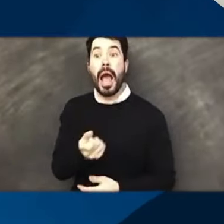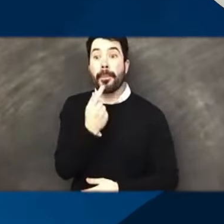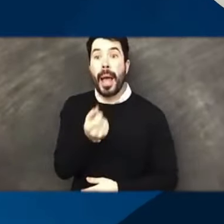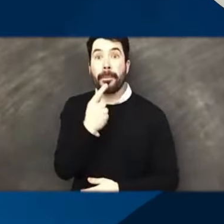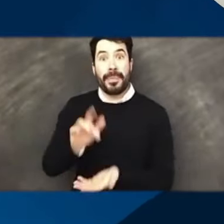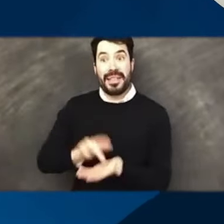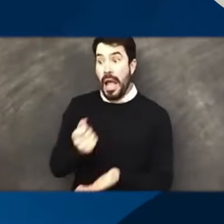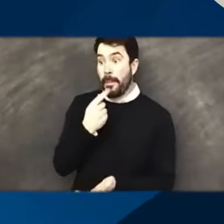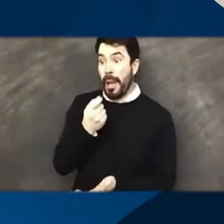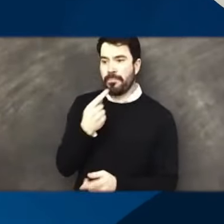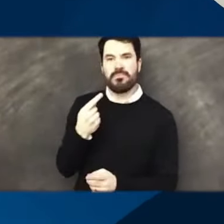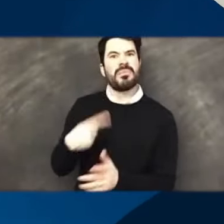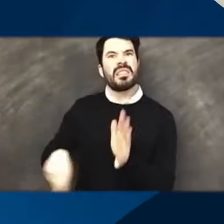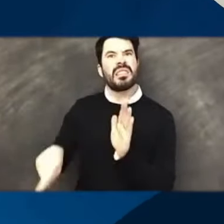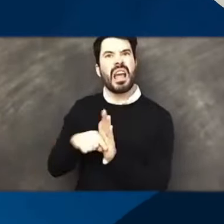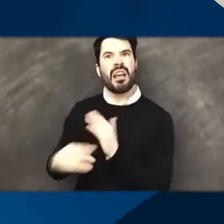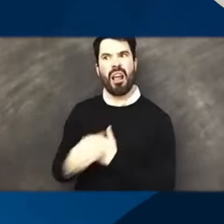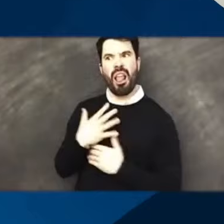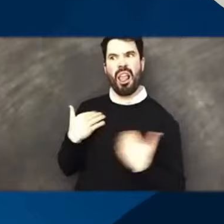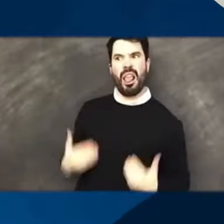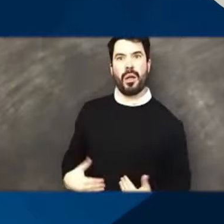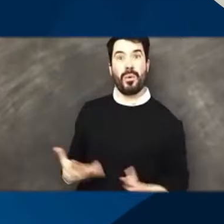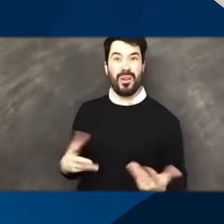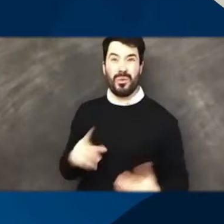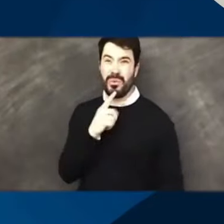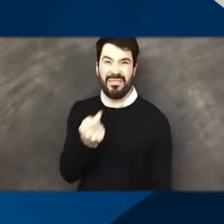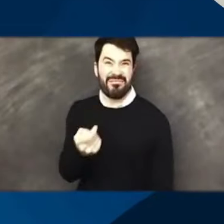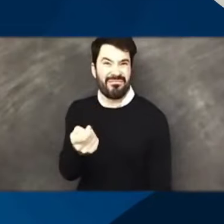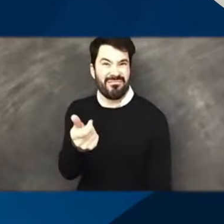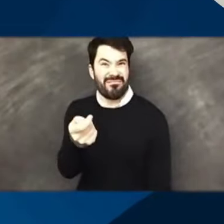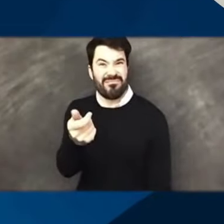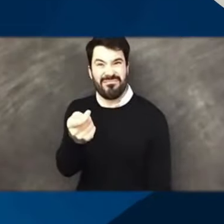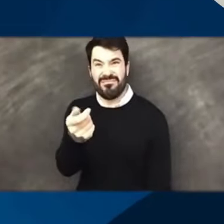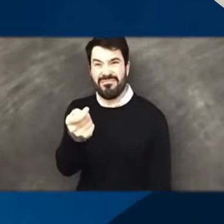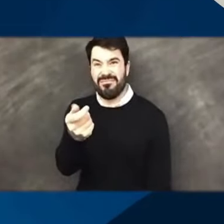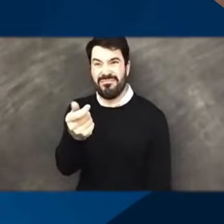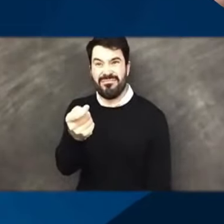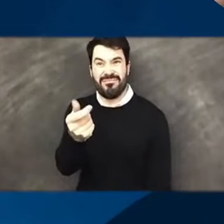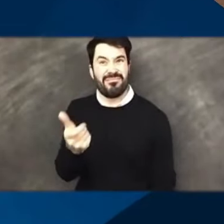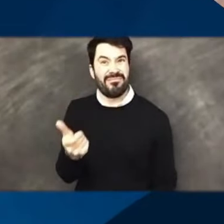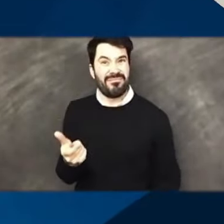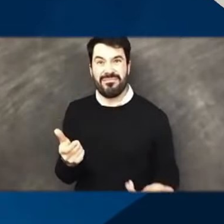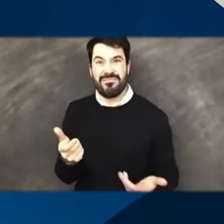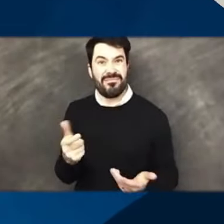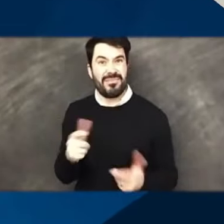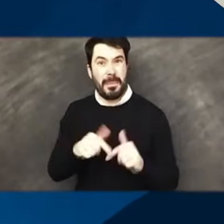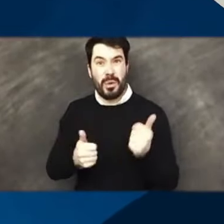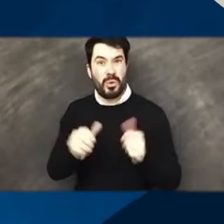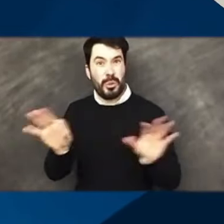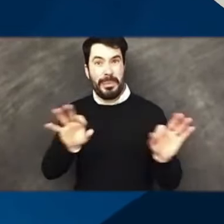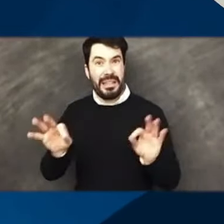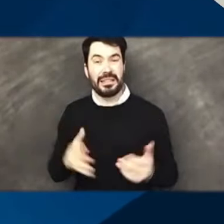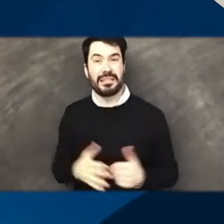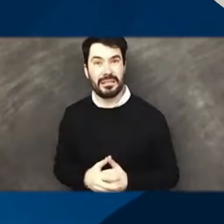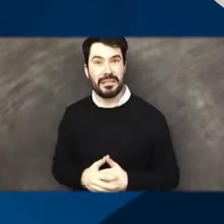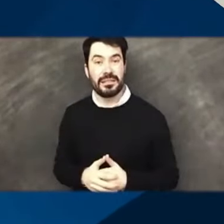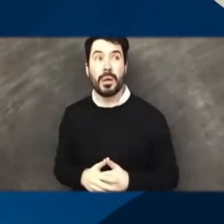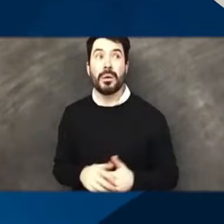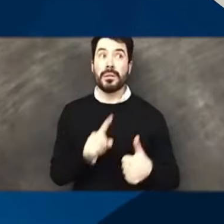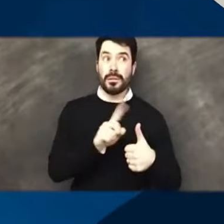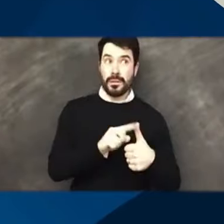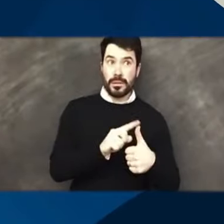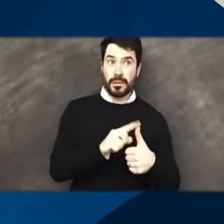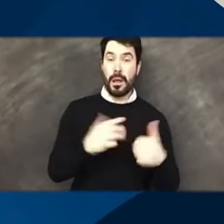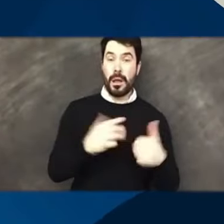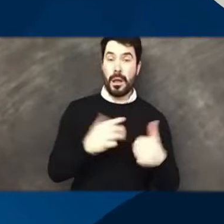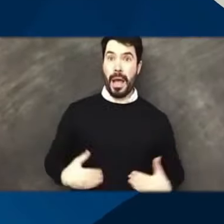choose. So I think the bottom line here is, again, to focus on reasonable weight loss, reasonable